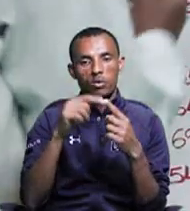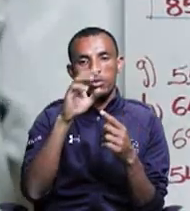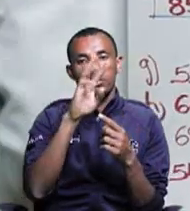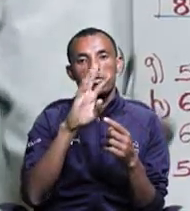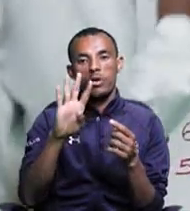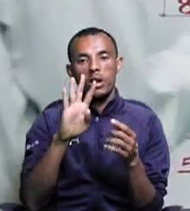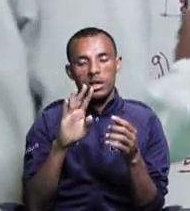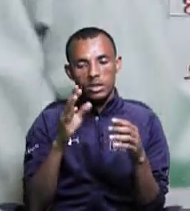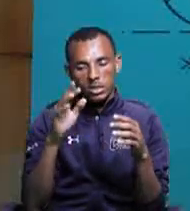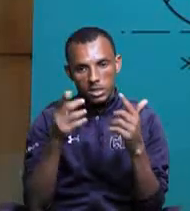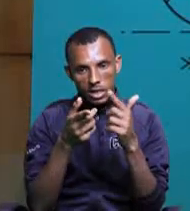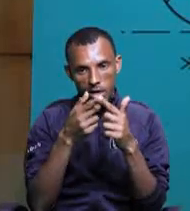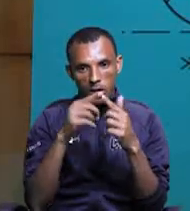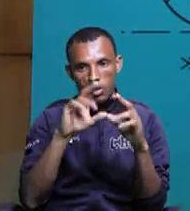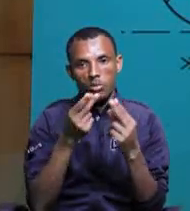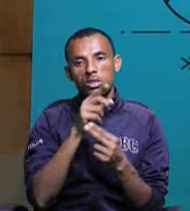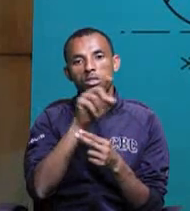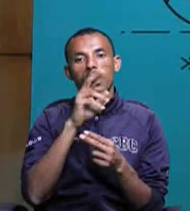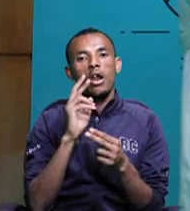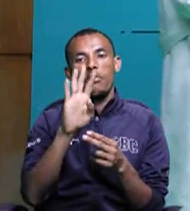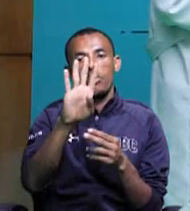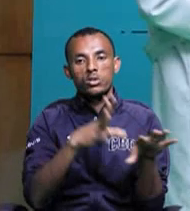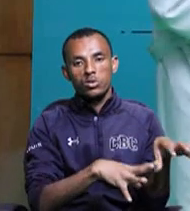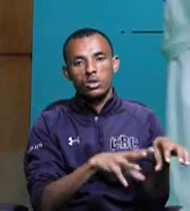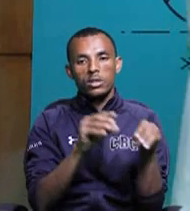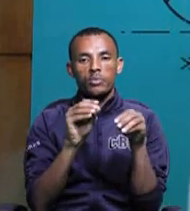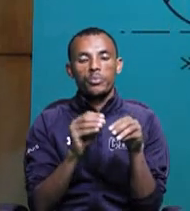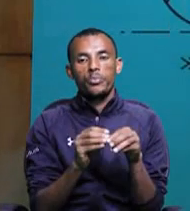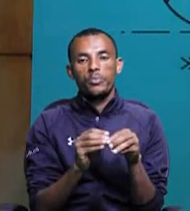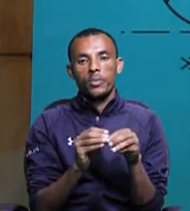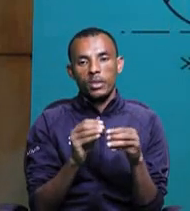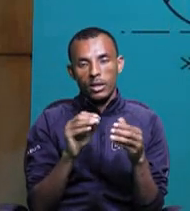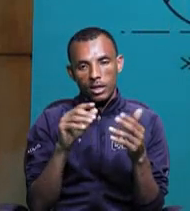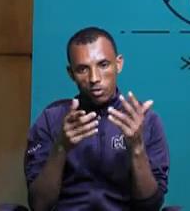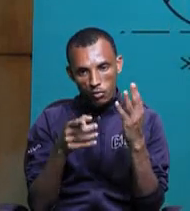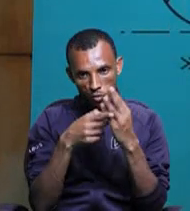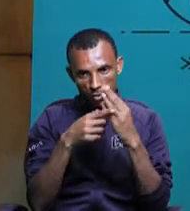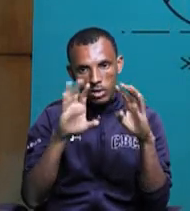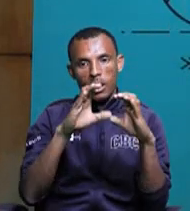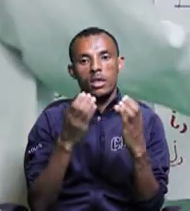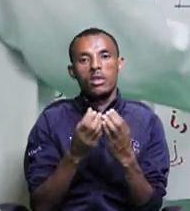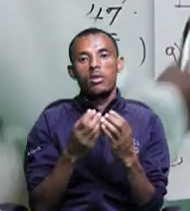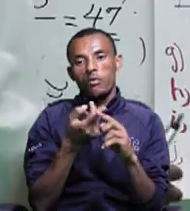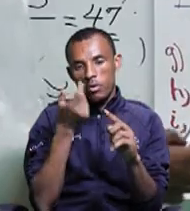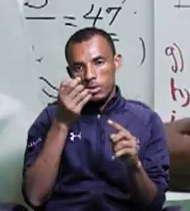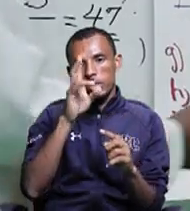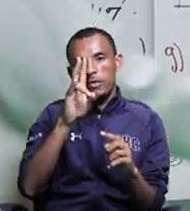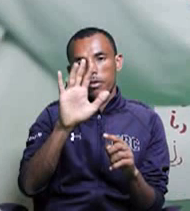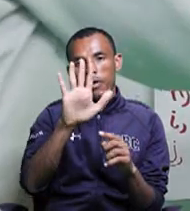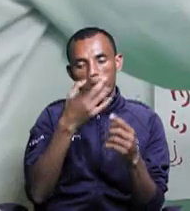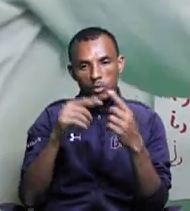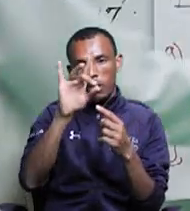the second group or class, there are 4 students. In the fourth class, from 75